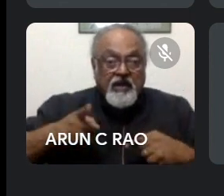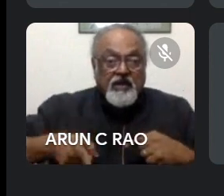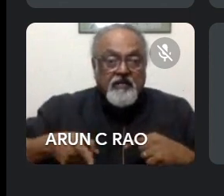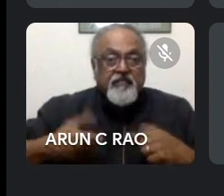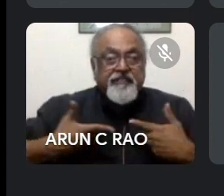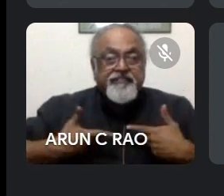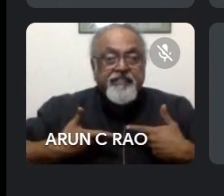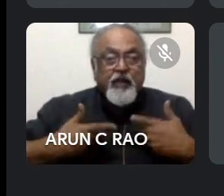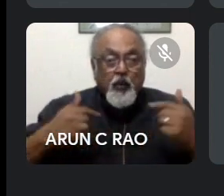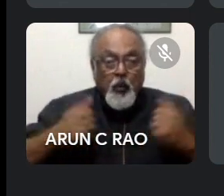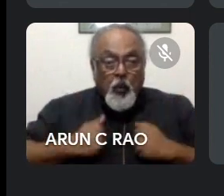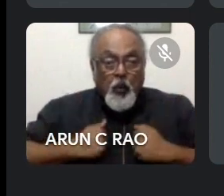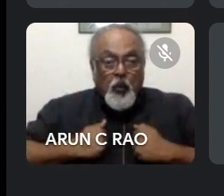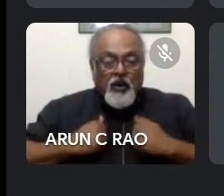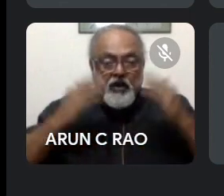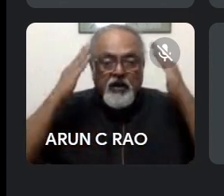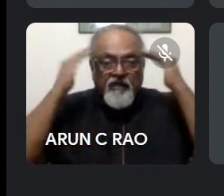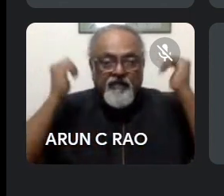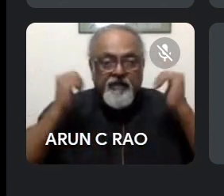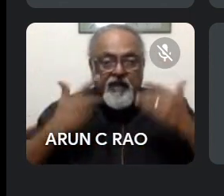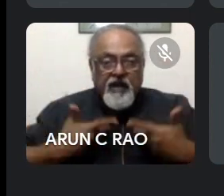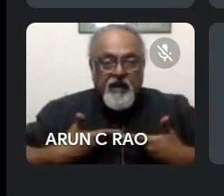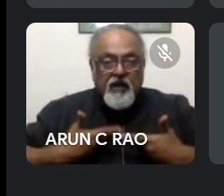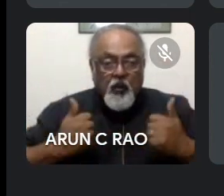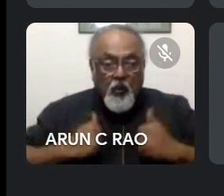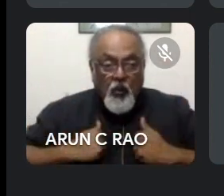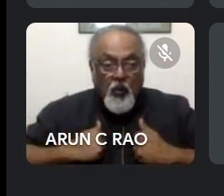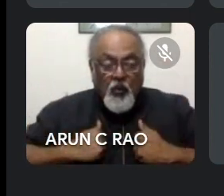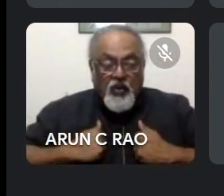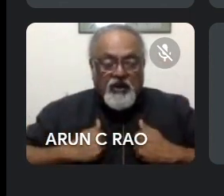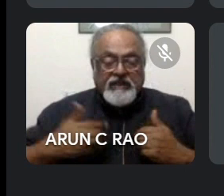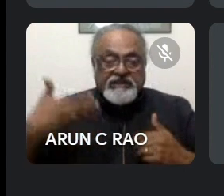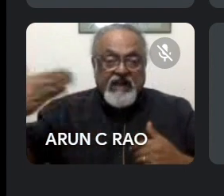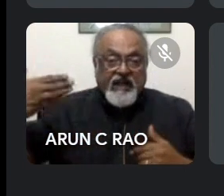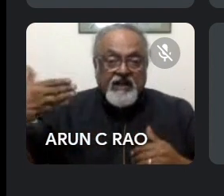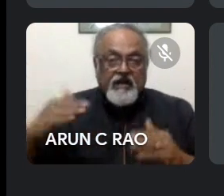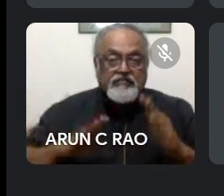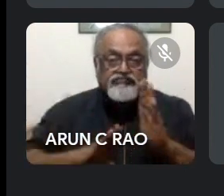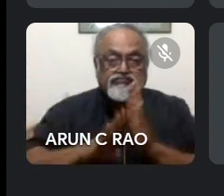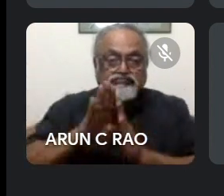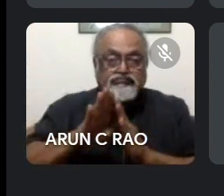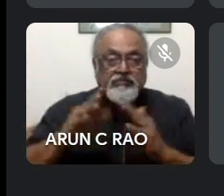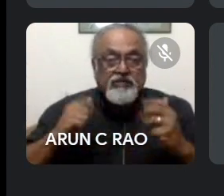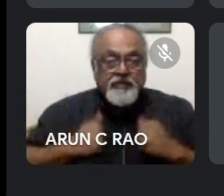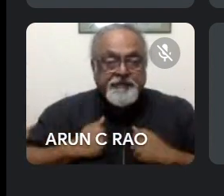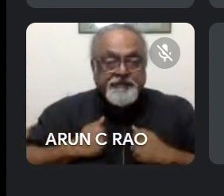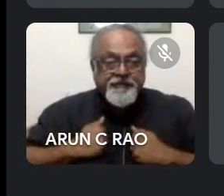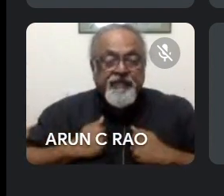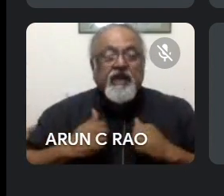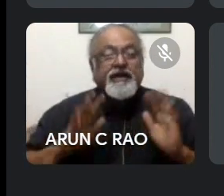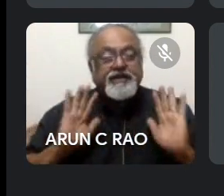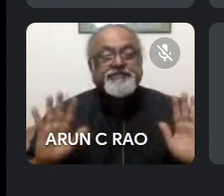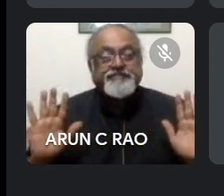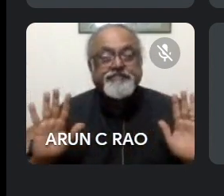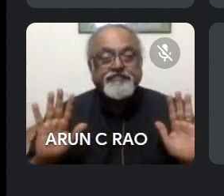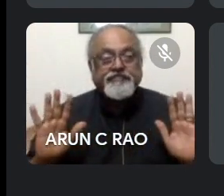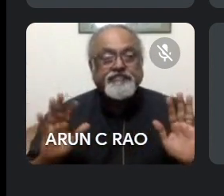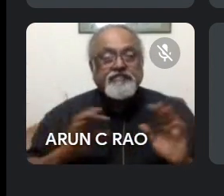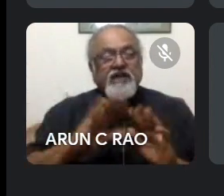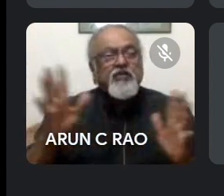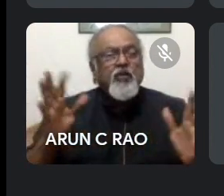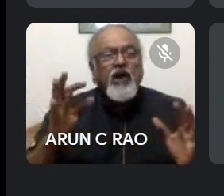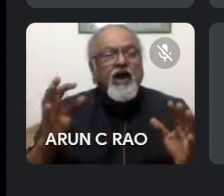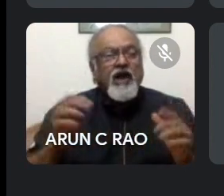It's an attending to my standards of improvement. And that is really what I hope everybody who has access